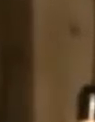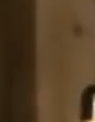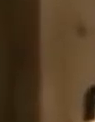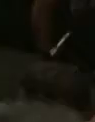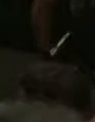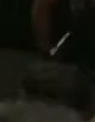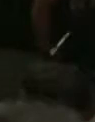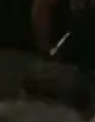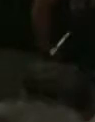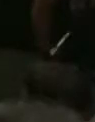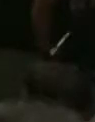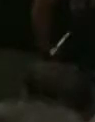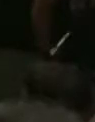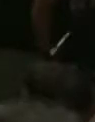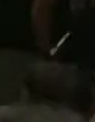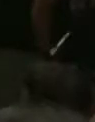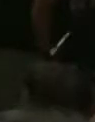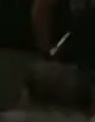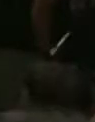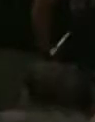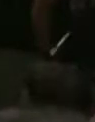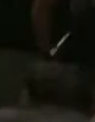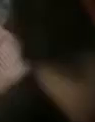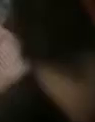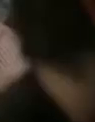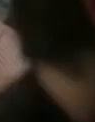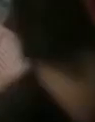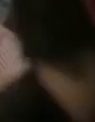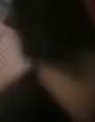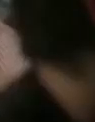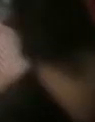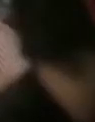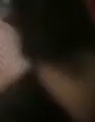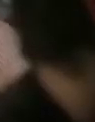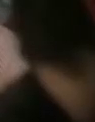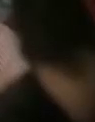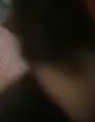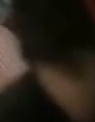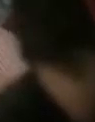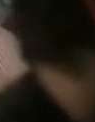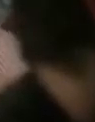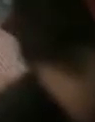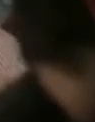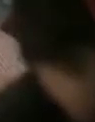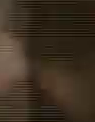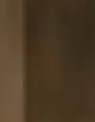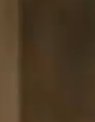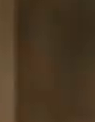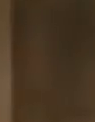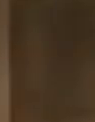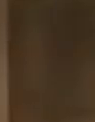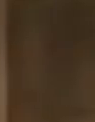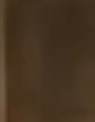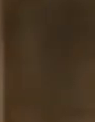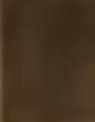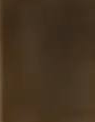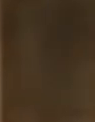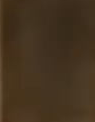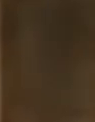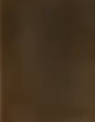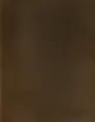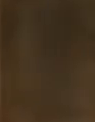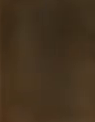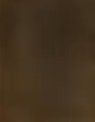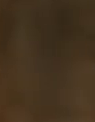you this, unbelievable, right? I tell you this to show that my life is